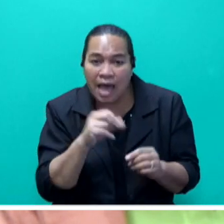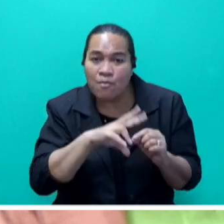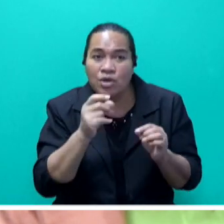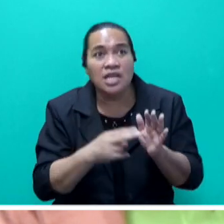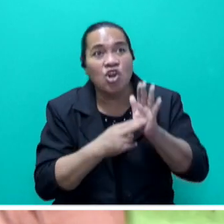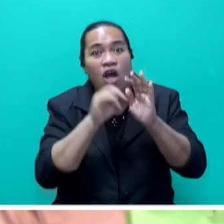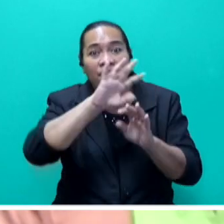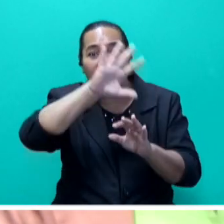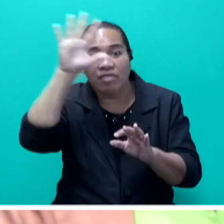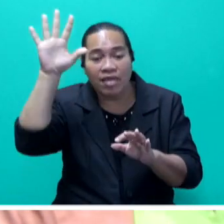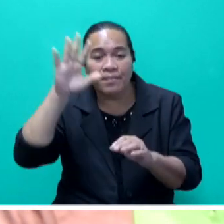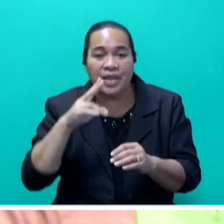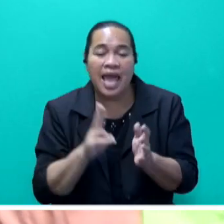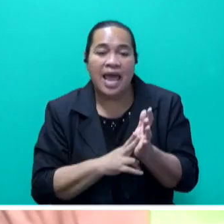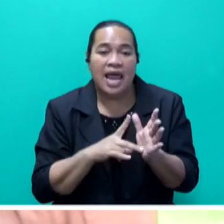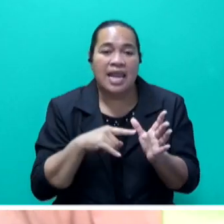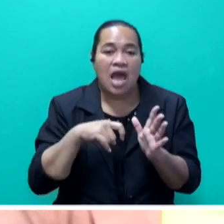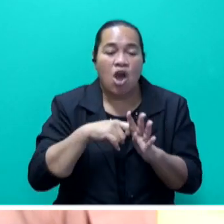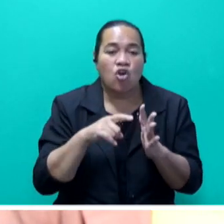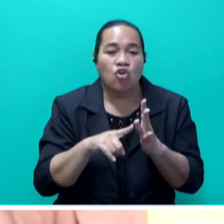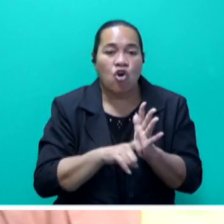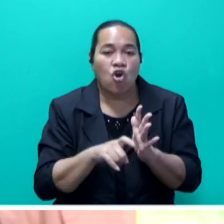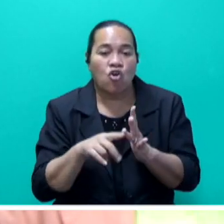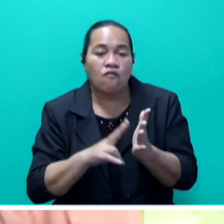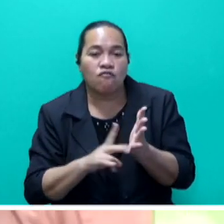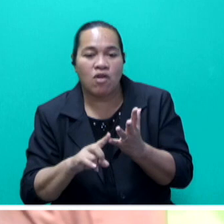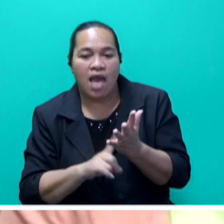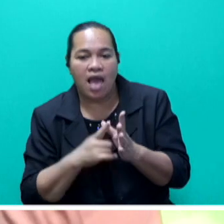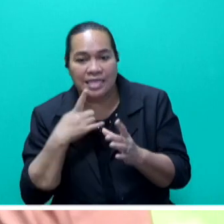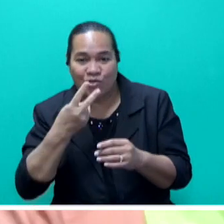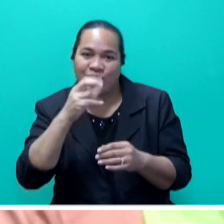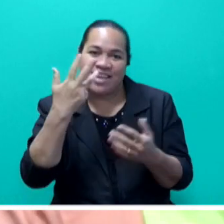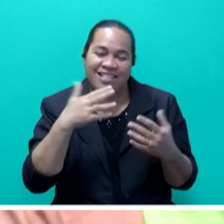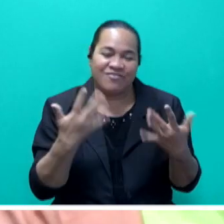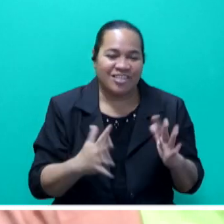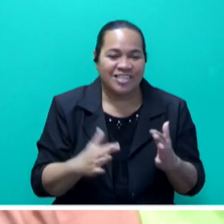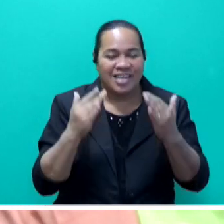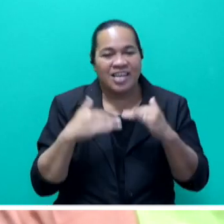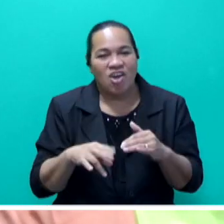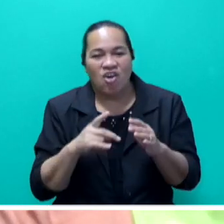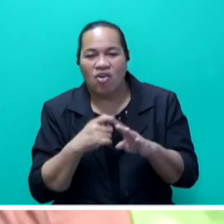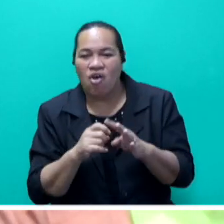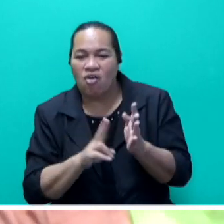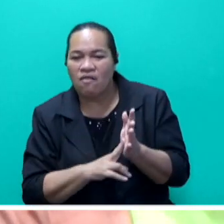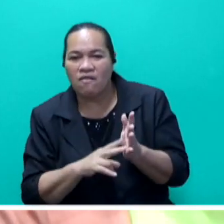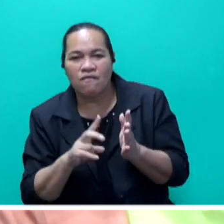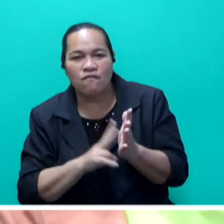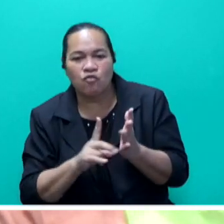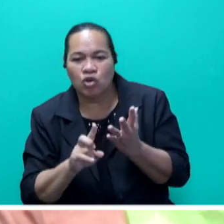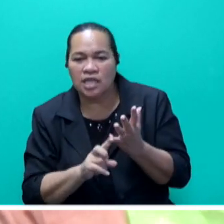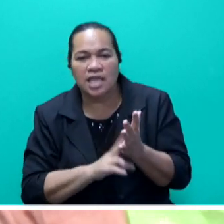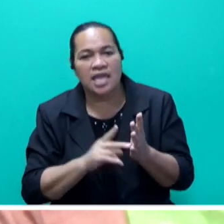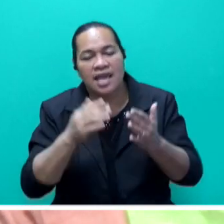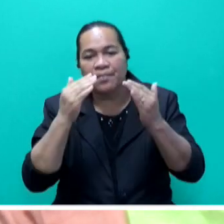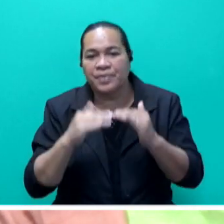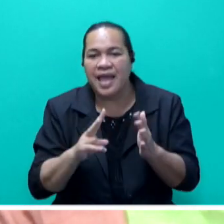have included the Korobula Bridge, completed in 2020, Korobuli Bridge, completed in 2020, Vesimrua